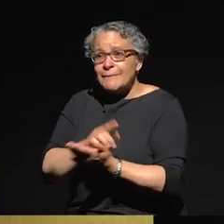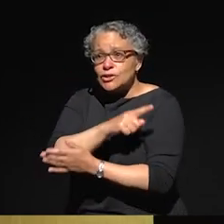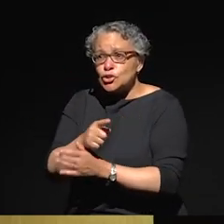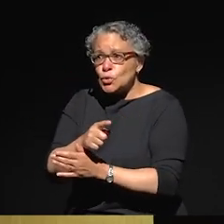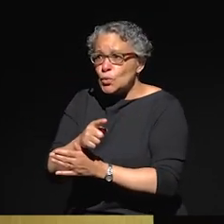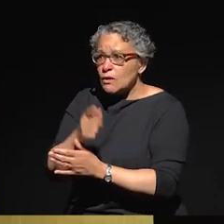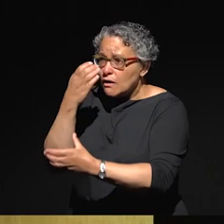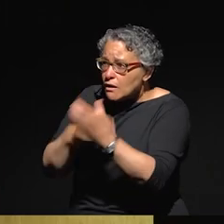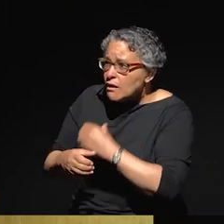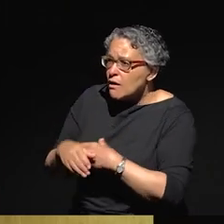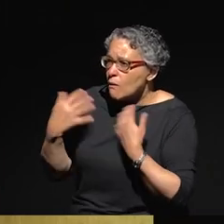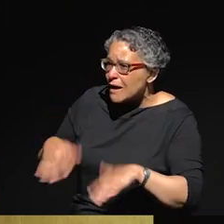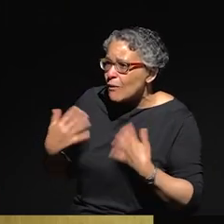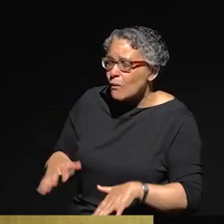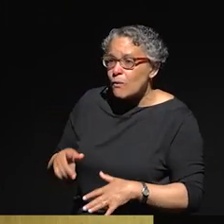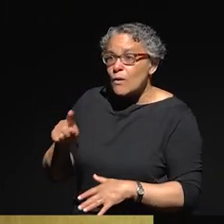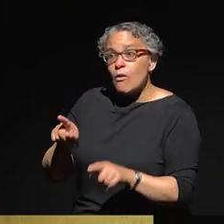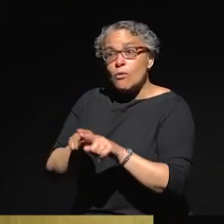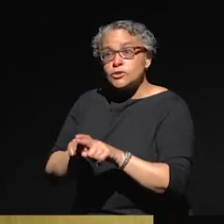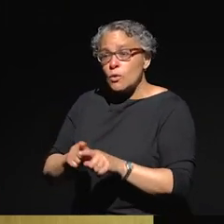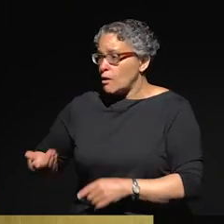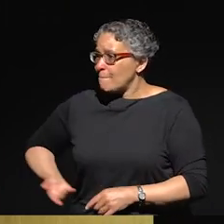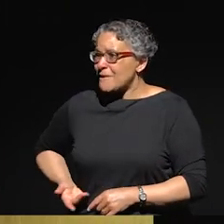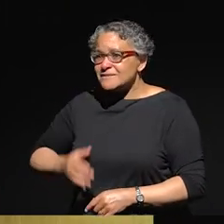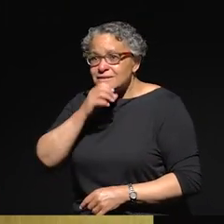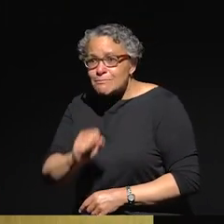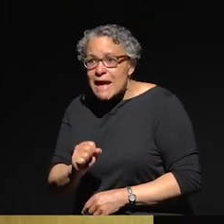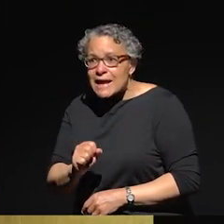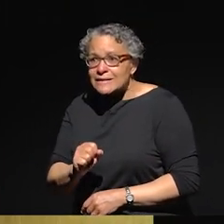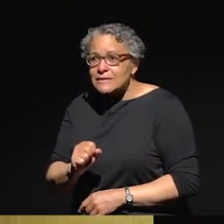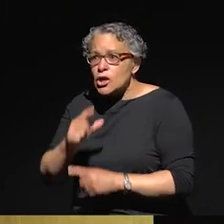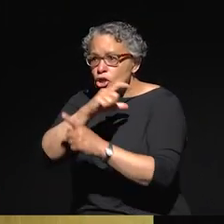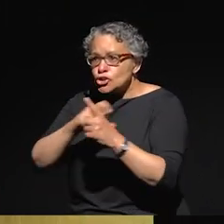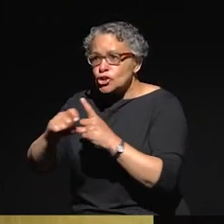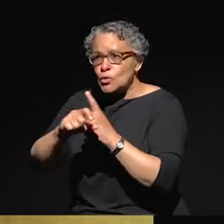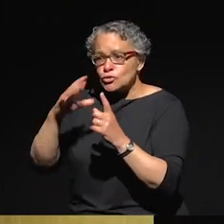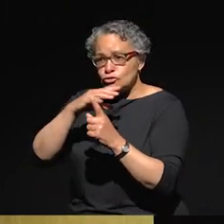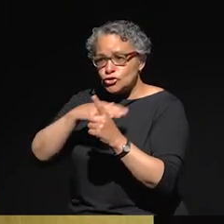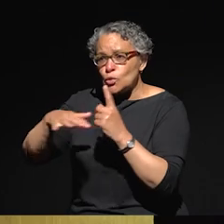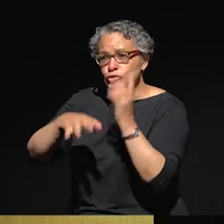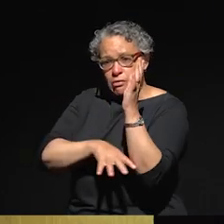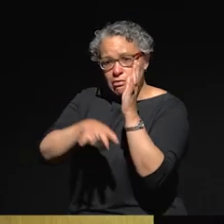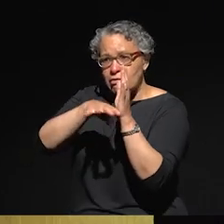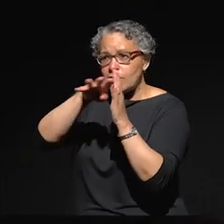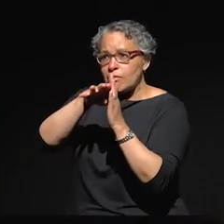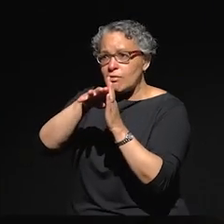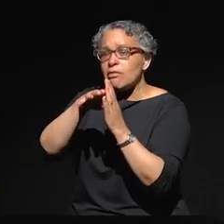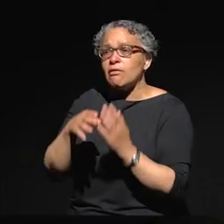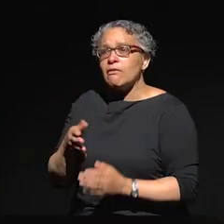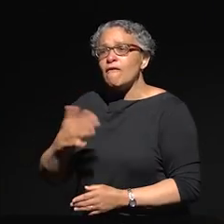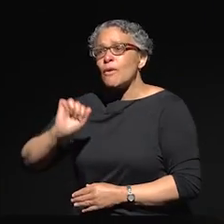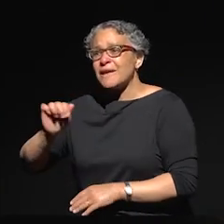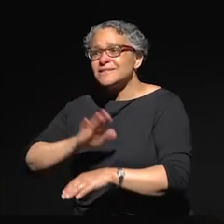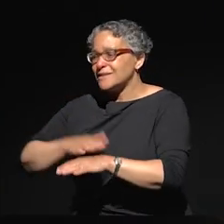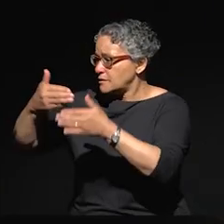as an entrepreneur, as a social climber, as a man of his time in many ways. But let's